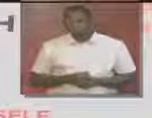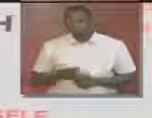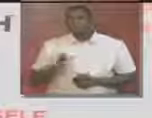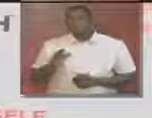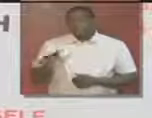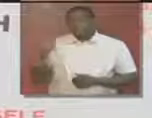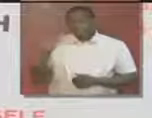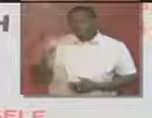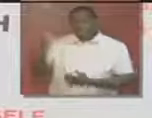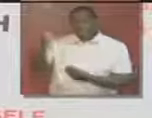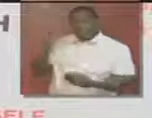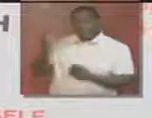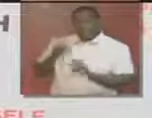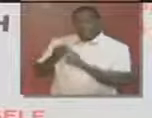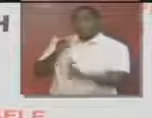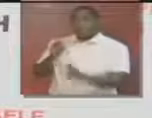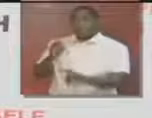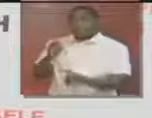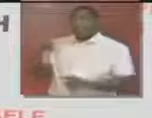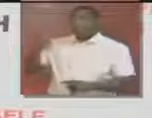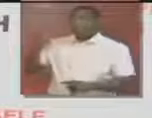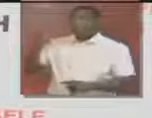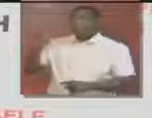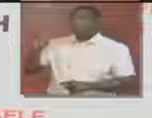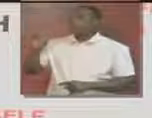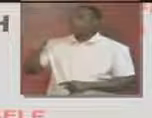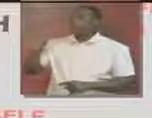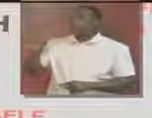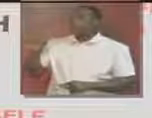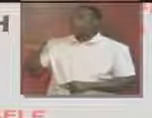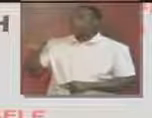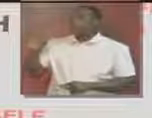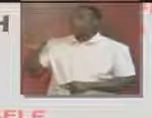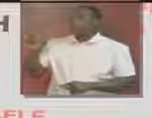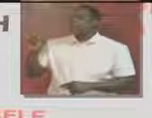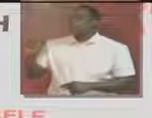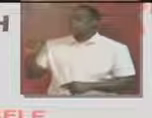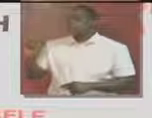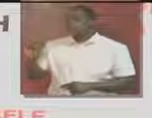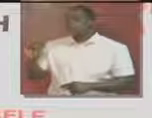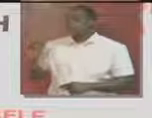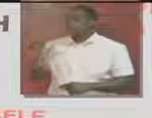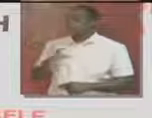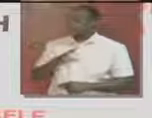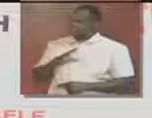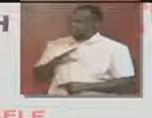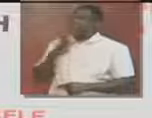into perspective for us. We go to TV6 now for questions.